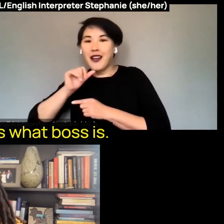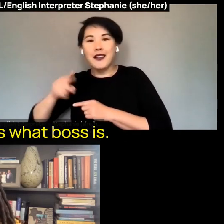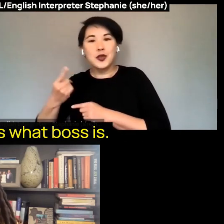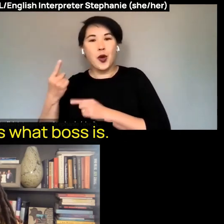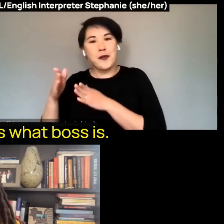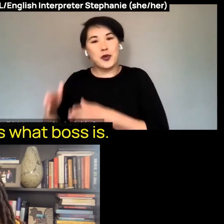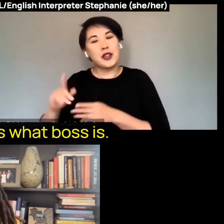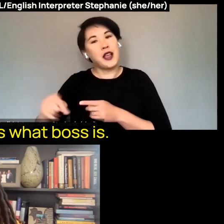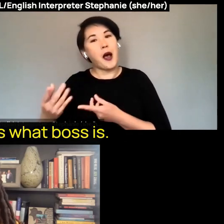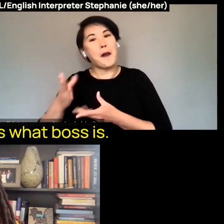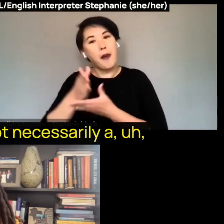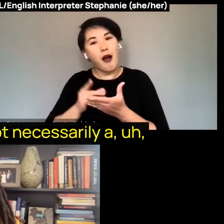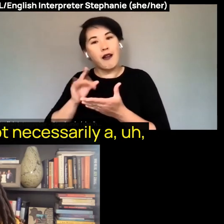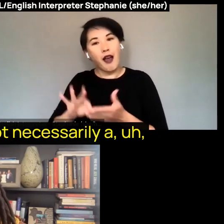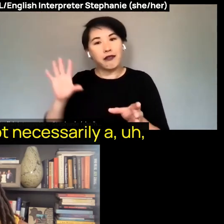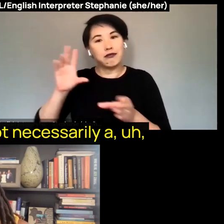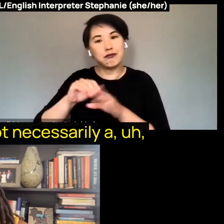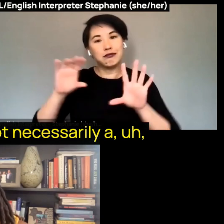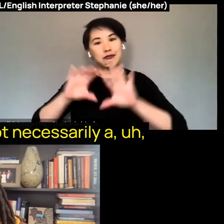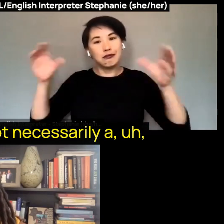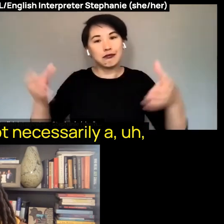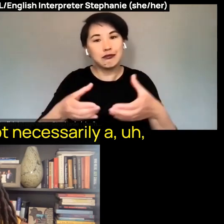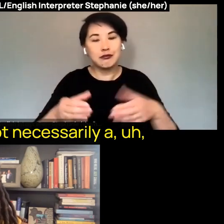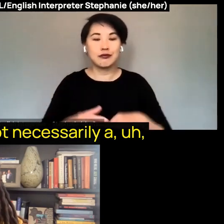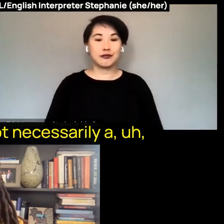To me, that's what boss is. But boss